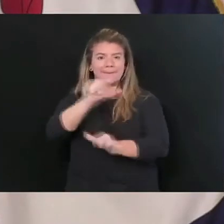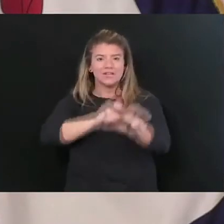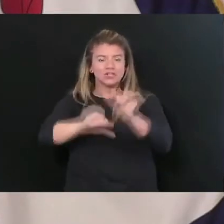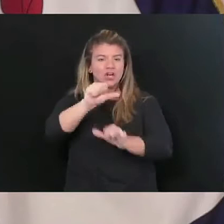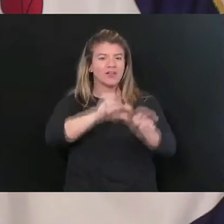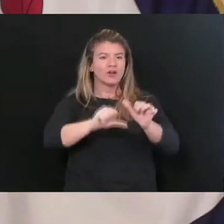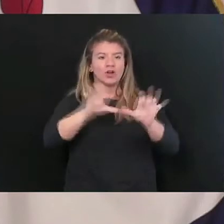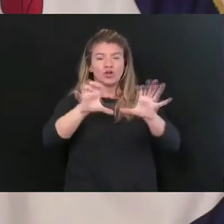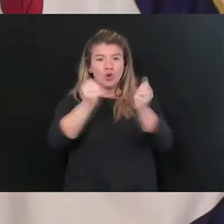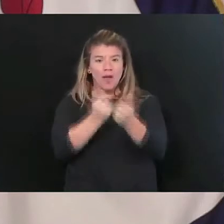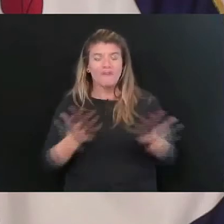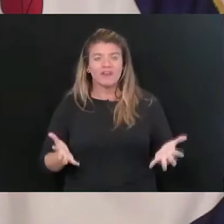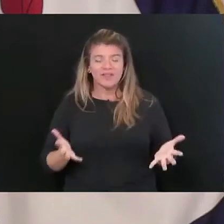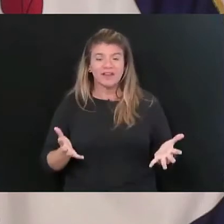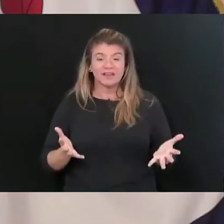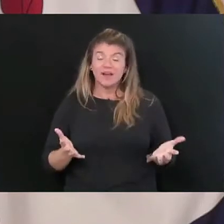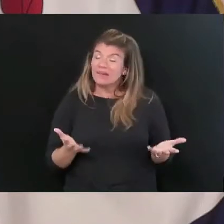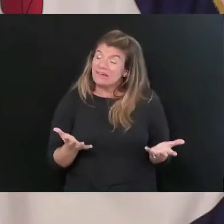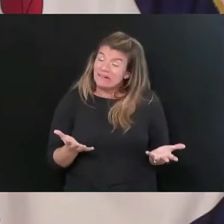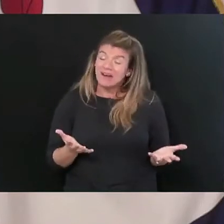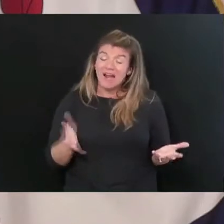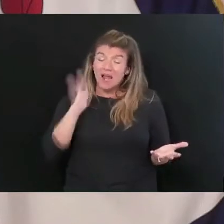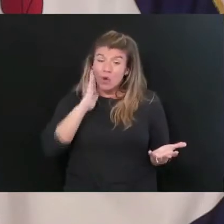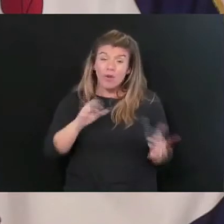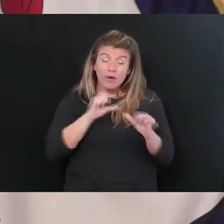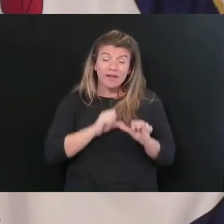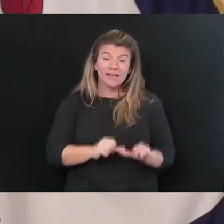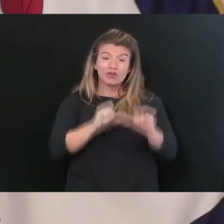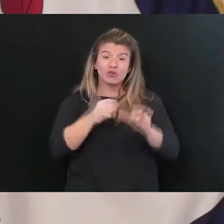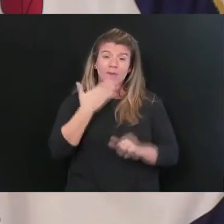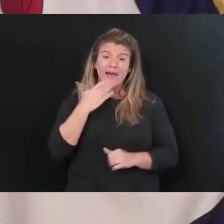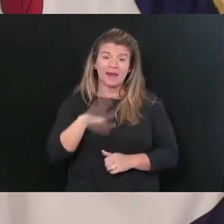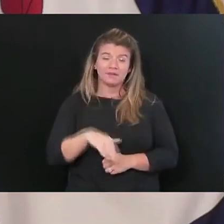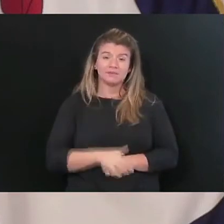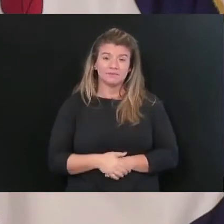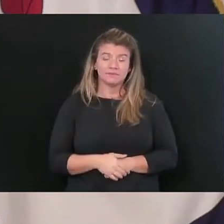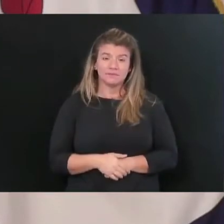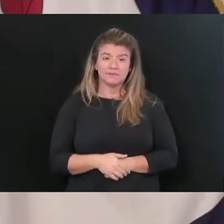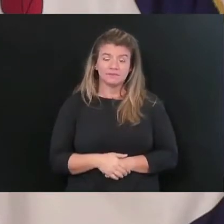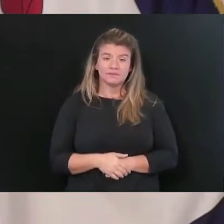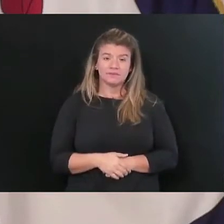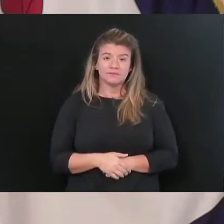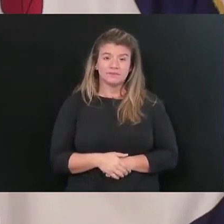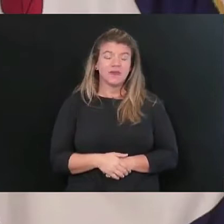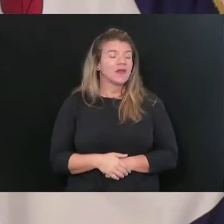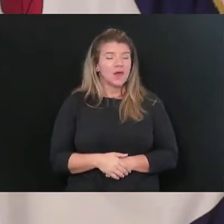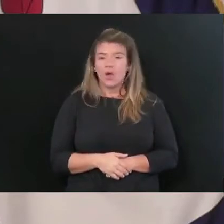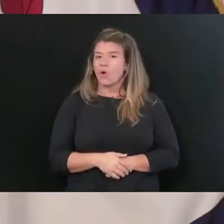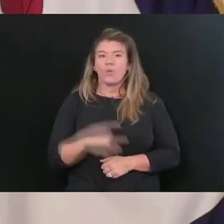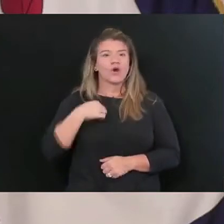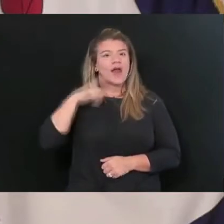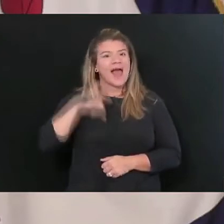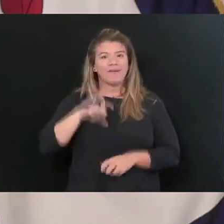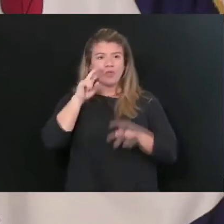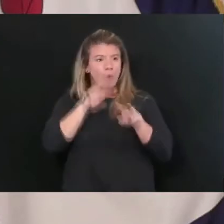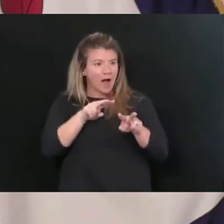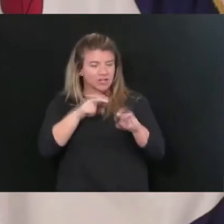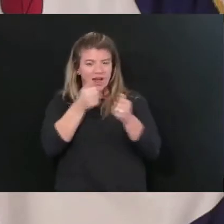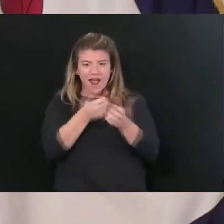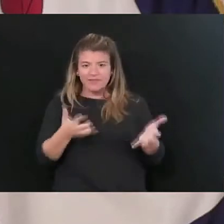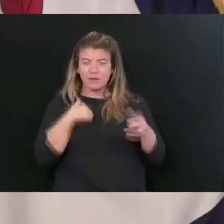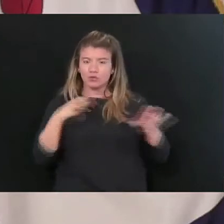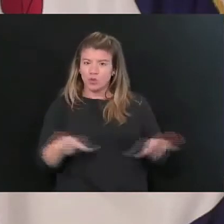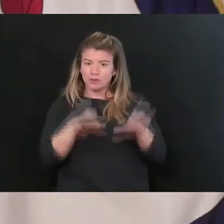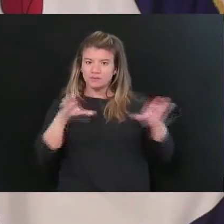way, or it's going to continue to be bad. Now, we're going to have to watch what we do in every